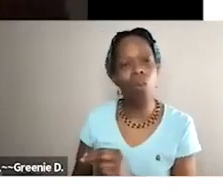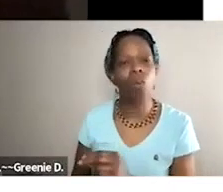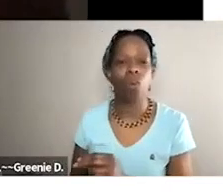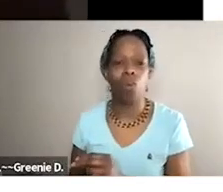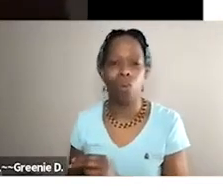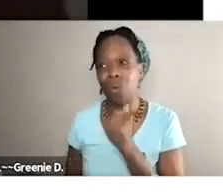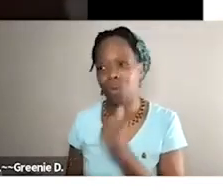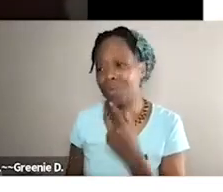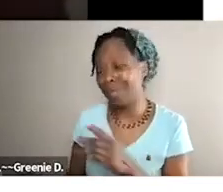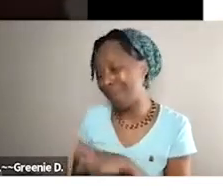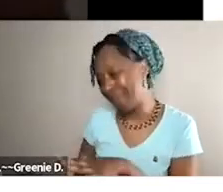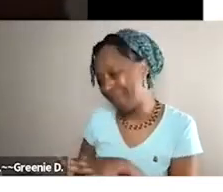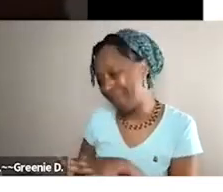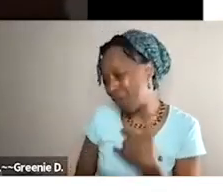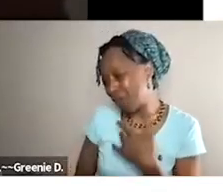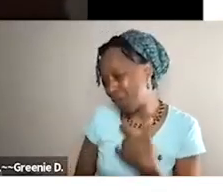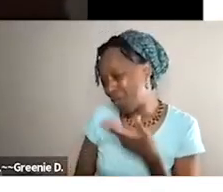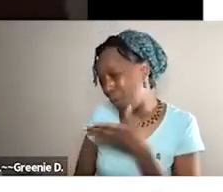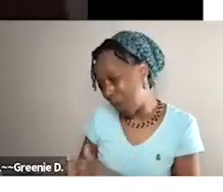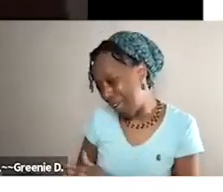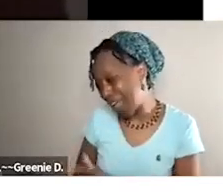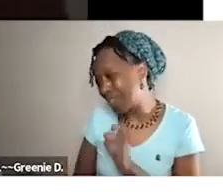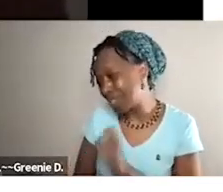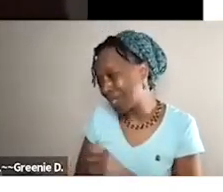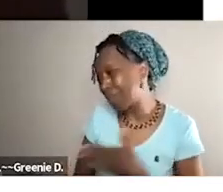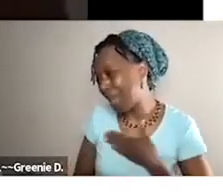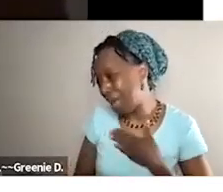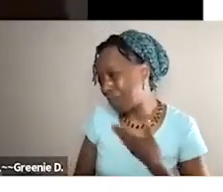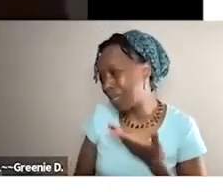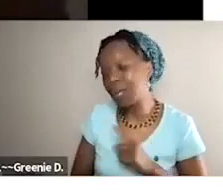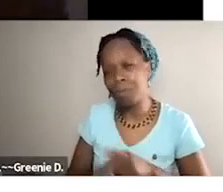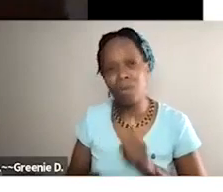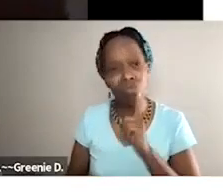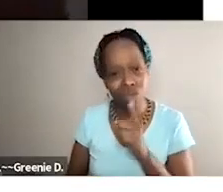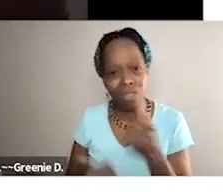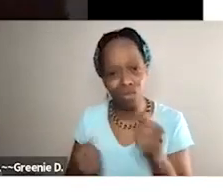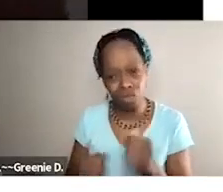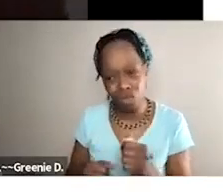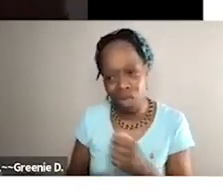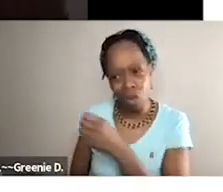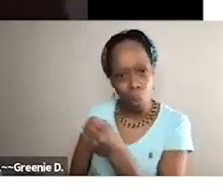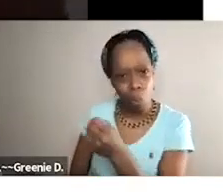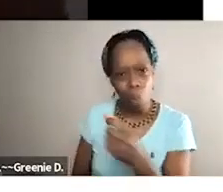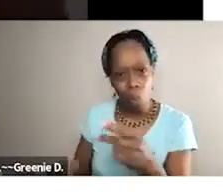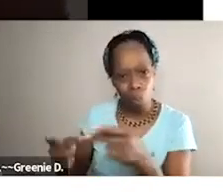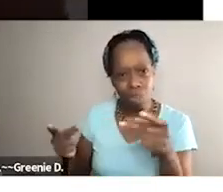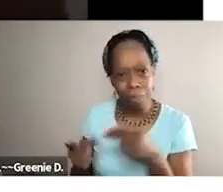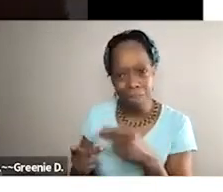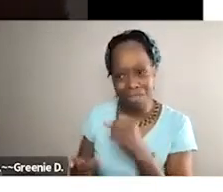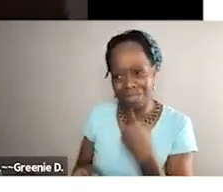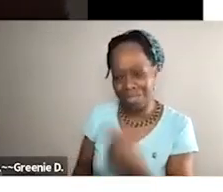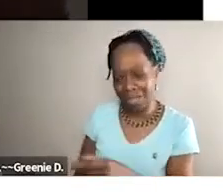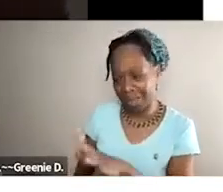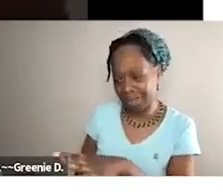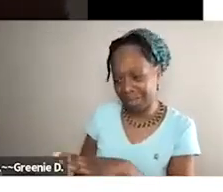be, don't feel that way, or, but really just kind of hold that space and say, you know, like, it's okay that you feel that way.